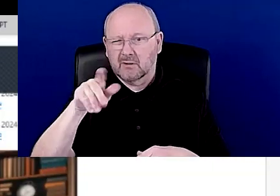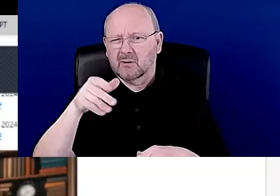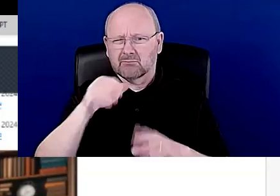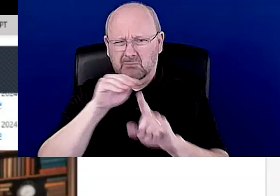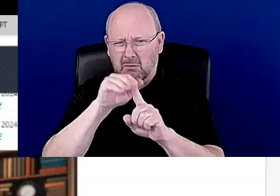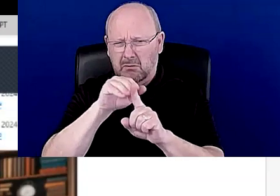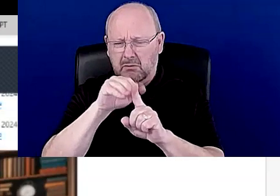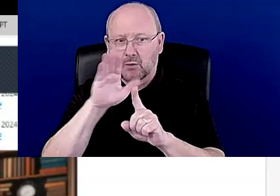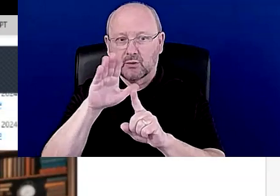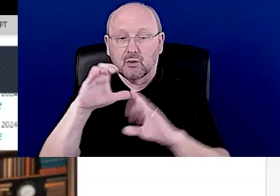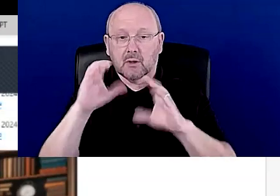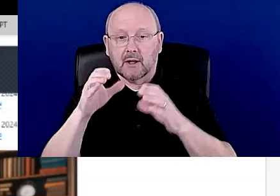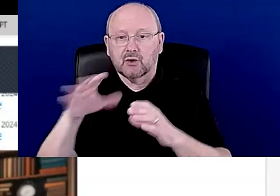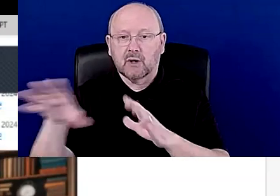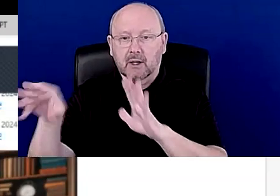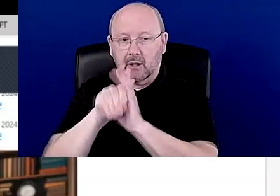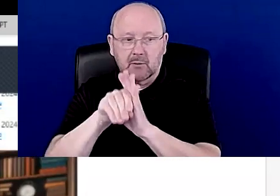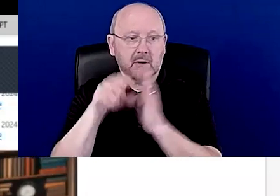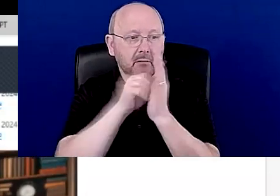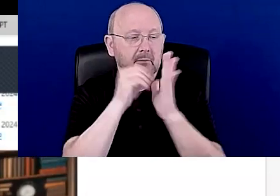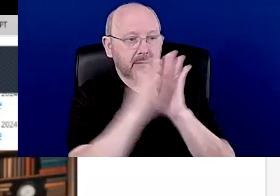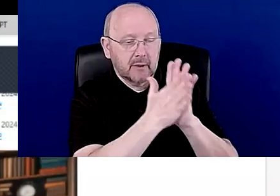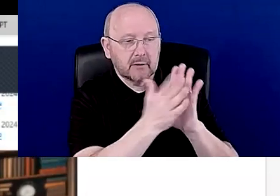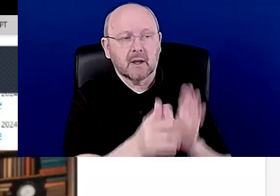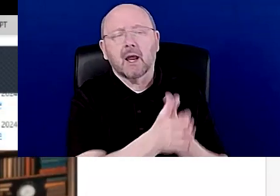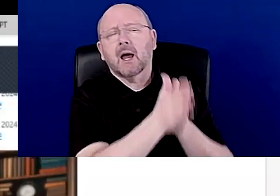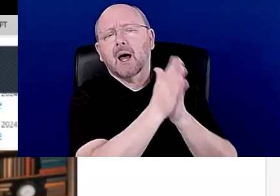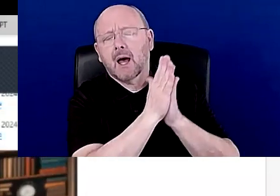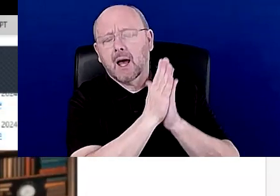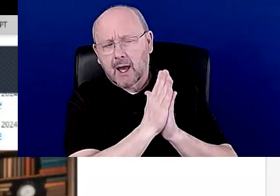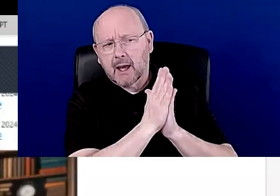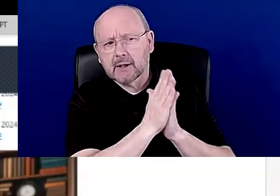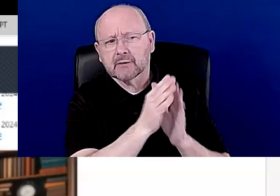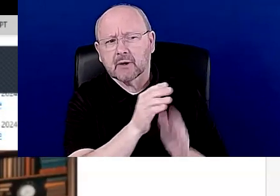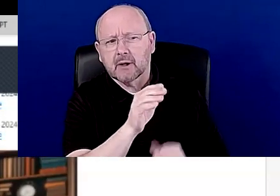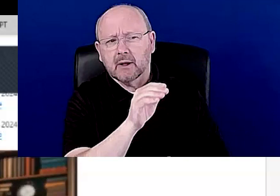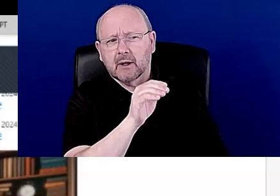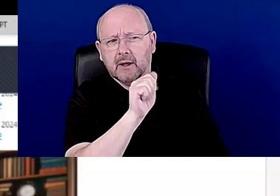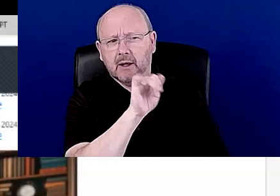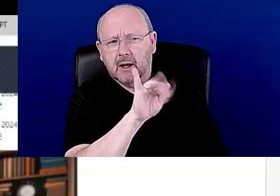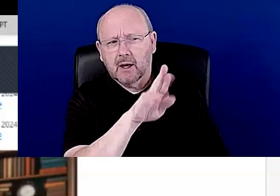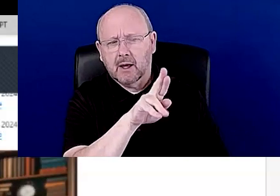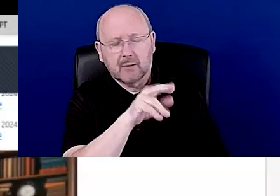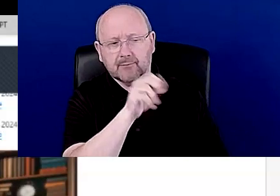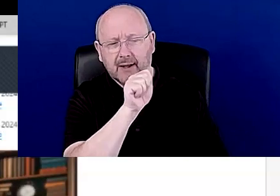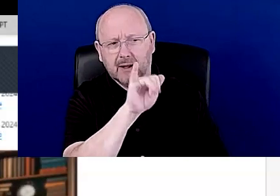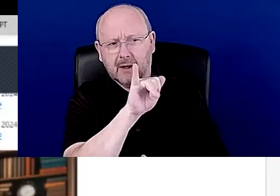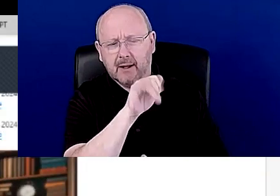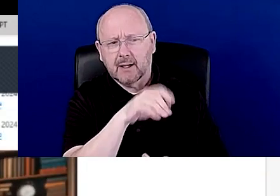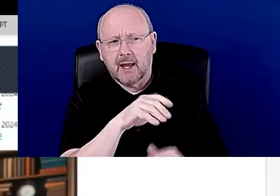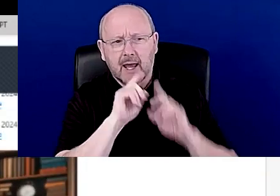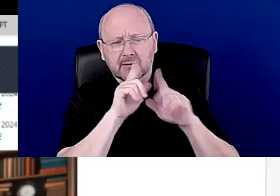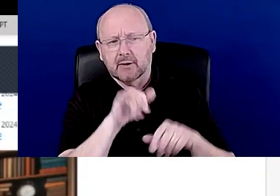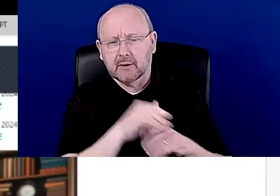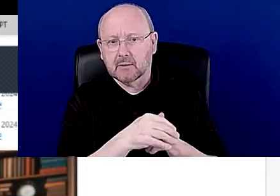something that you can copy and paste over real quick, and just ask it to answer that prompt. Don't feed it anything else unless you want to.